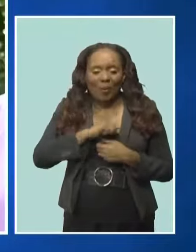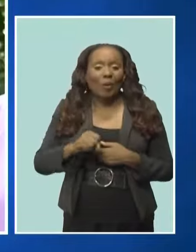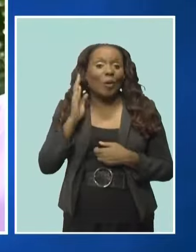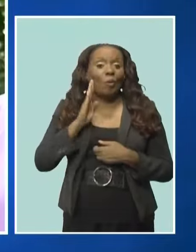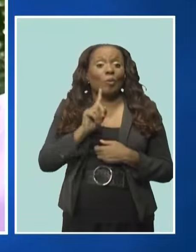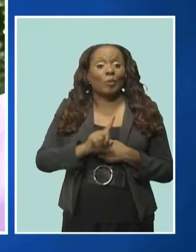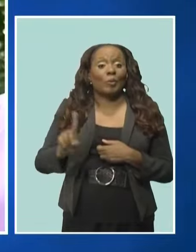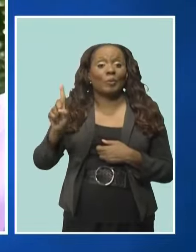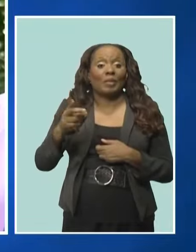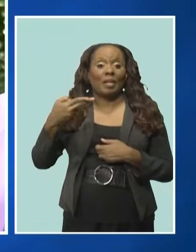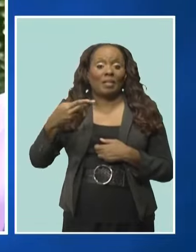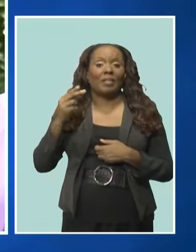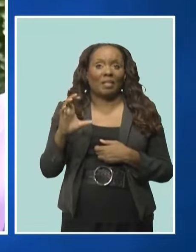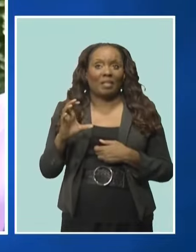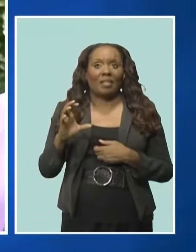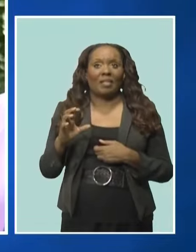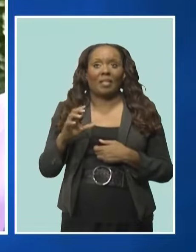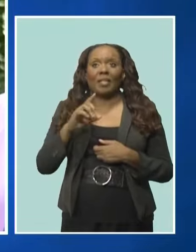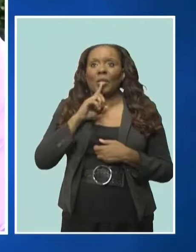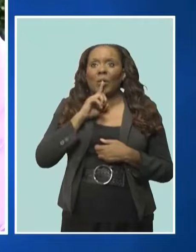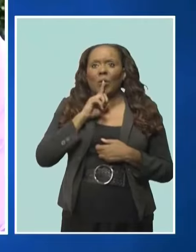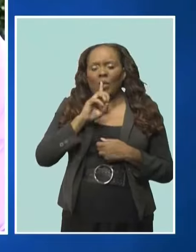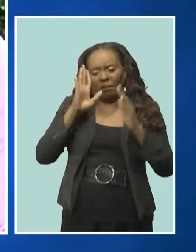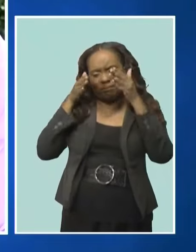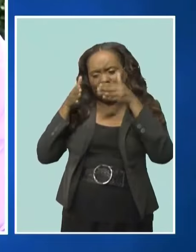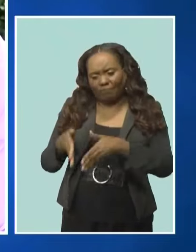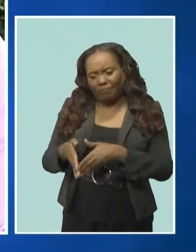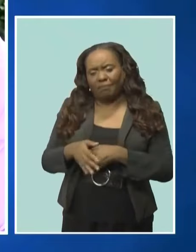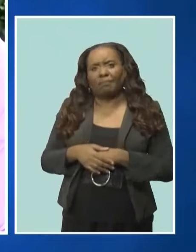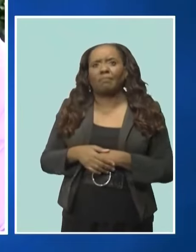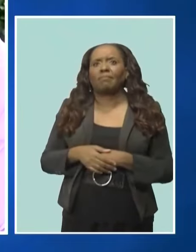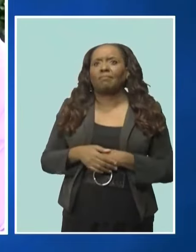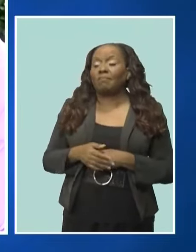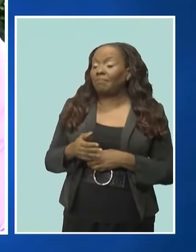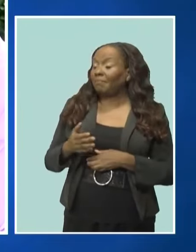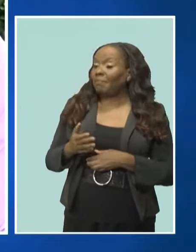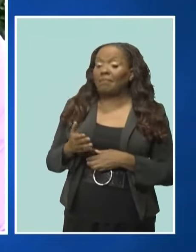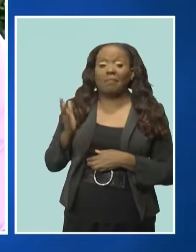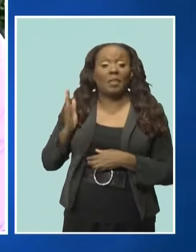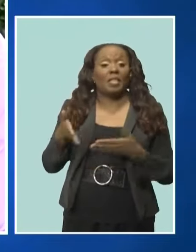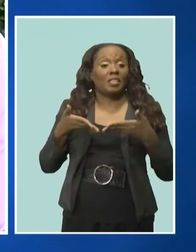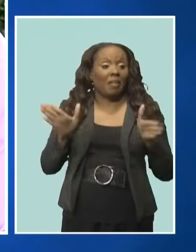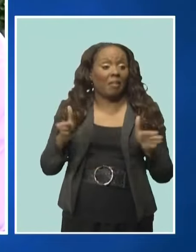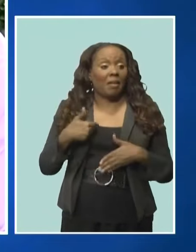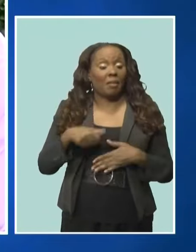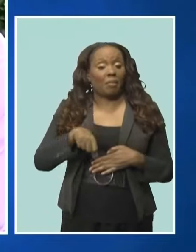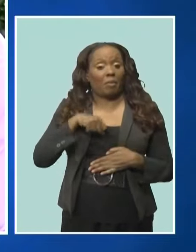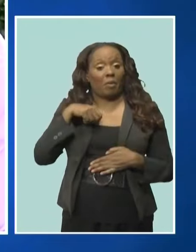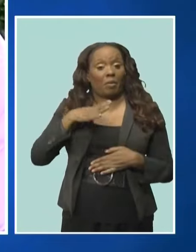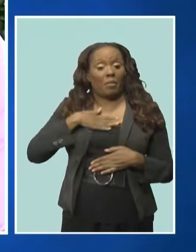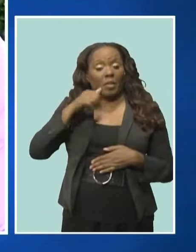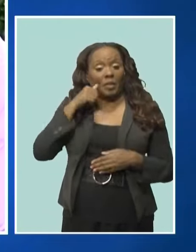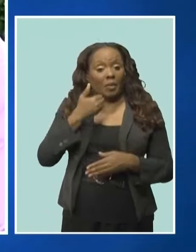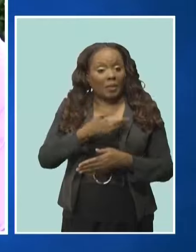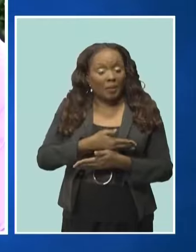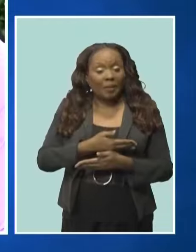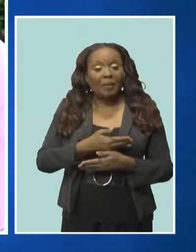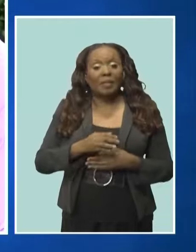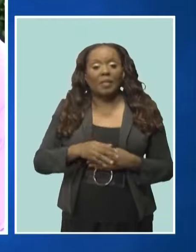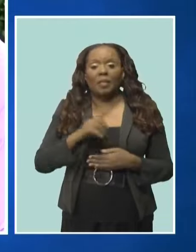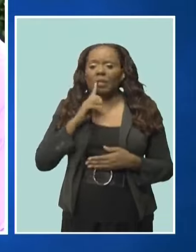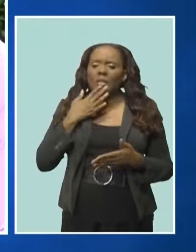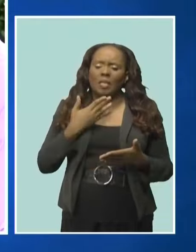College, was described as diligent. Genuinely, I'm very proud of her. I'm grateful for the effort that